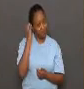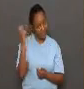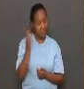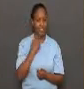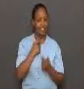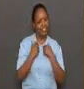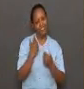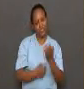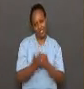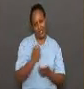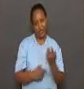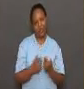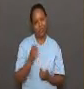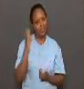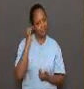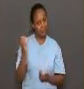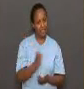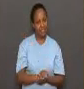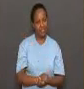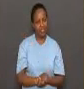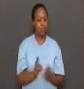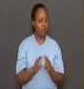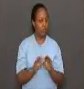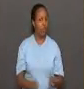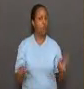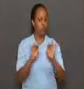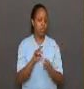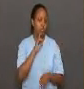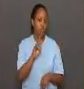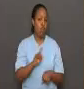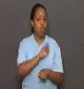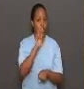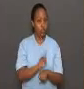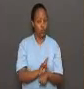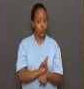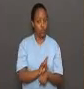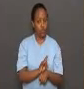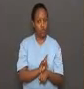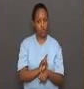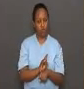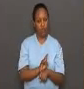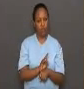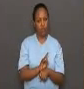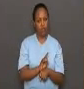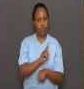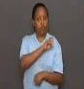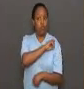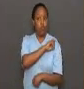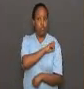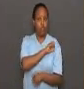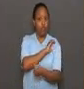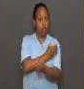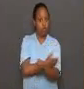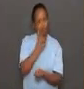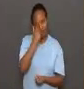discussions. It is important for citizens to be able to trust the police force